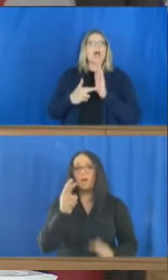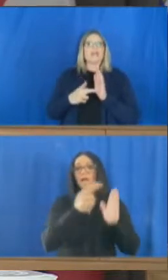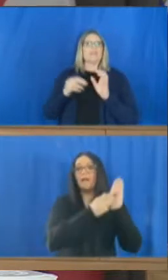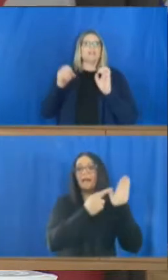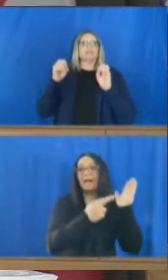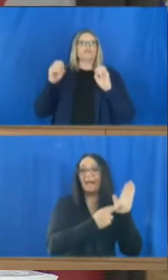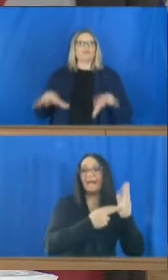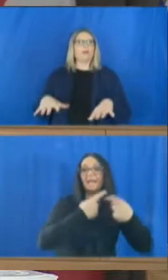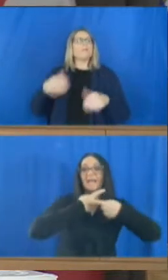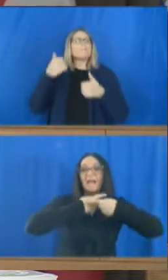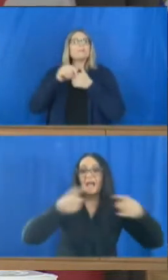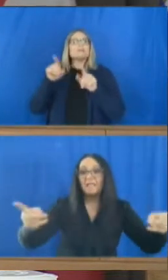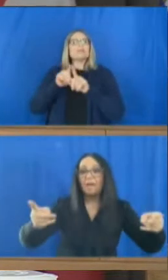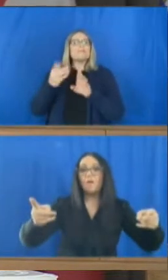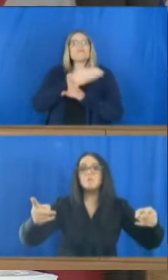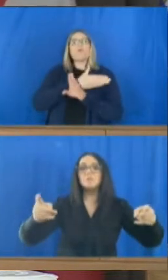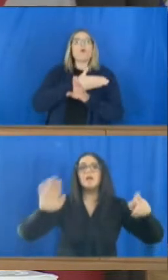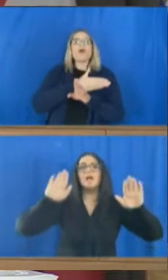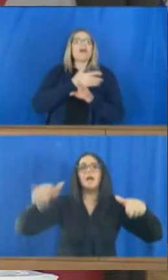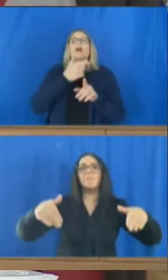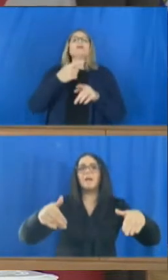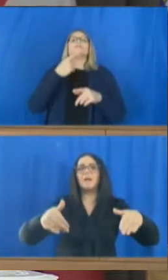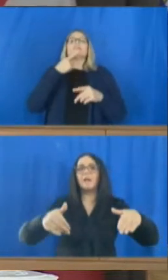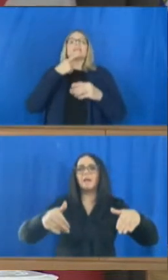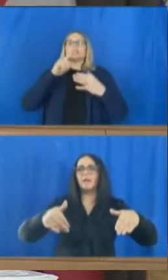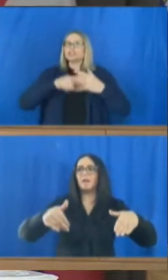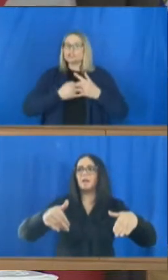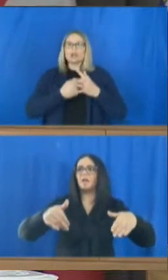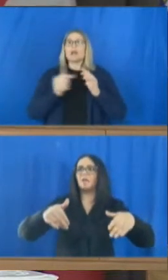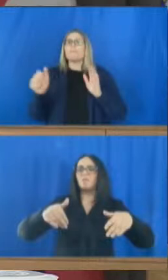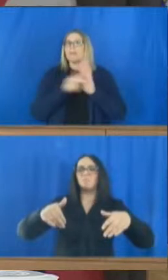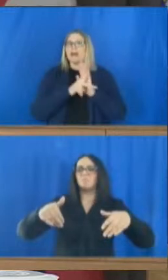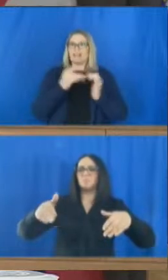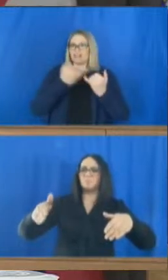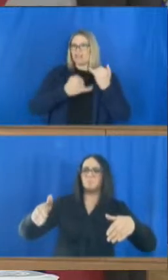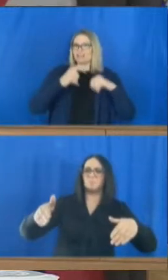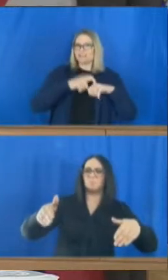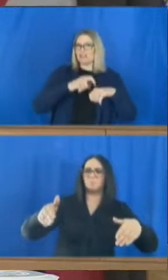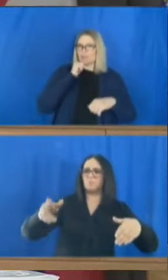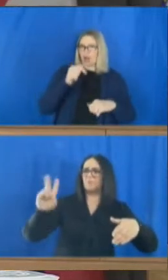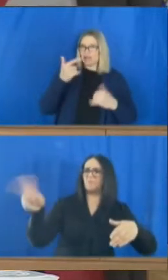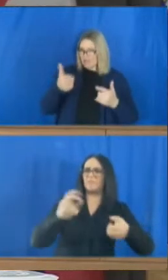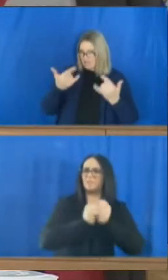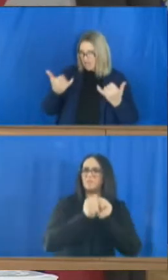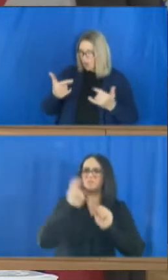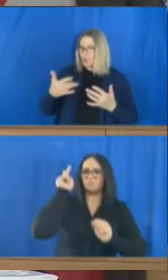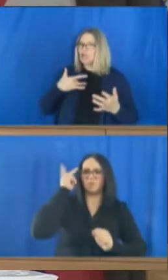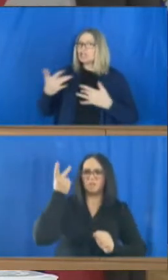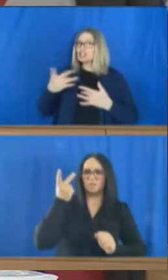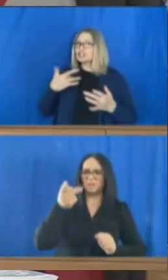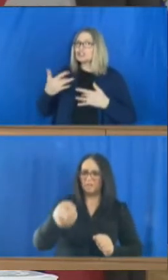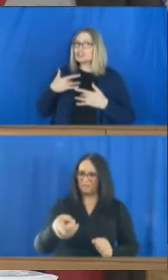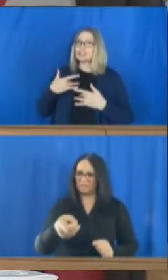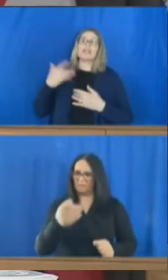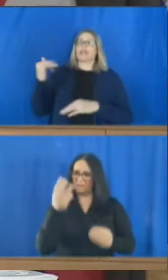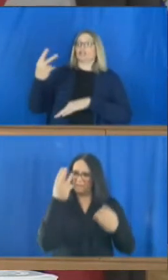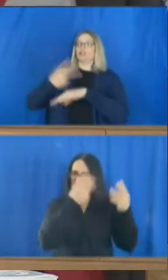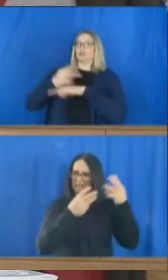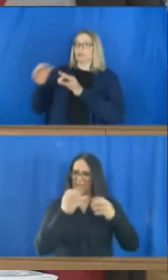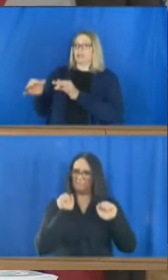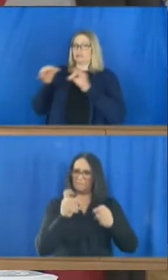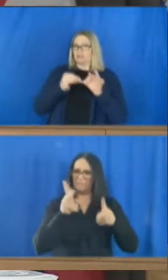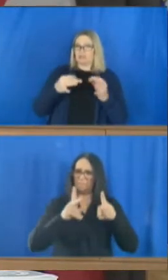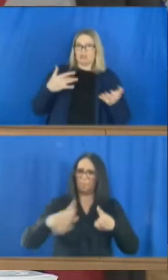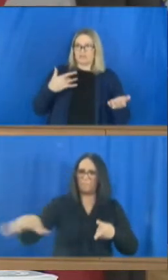spend my time worrying in this job, I guess I'd spend a lot of time doing that. All decisions are based on the information that we have available and working with